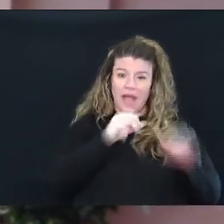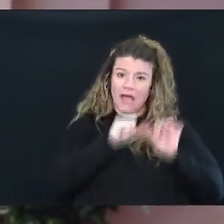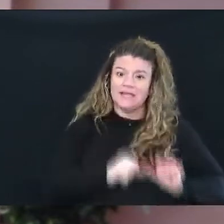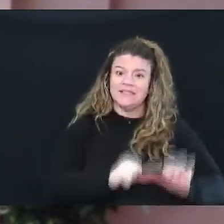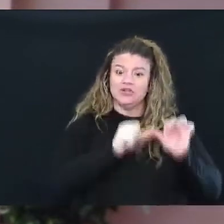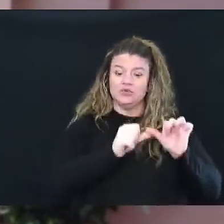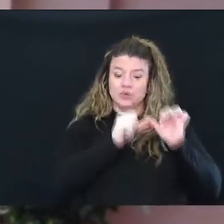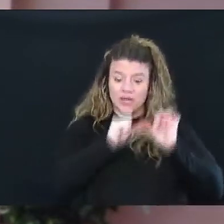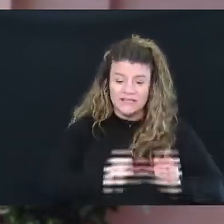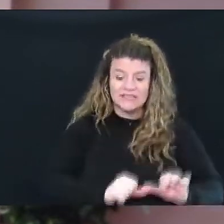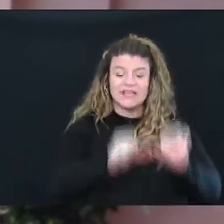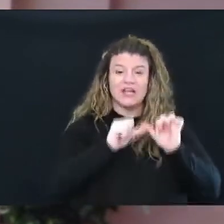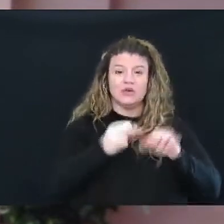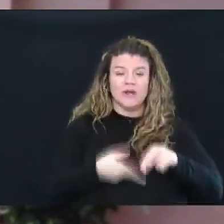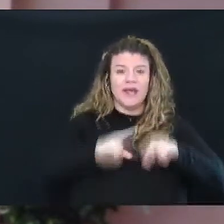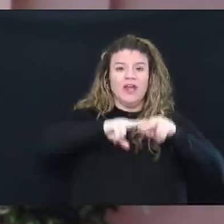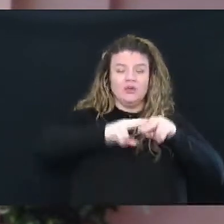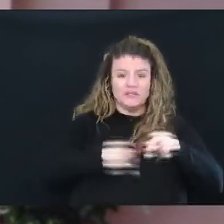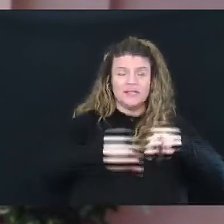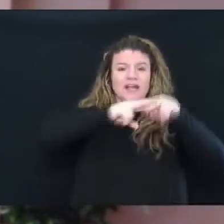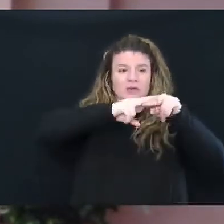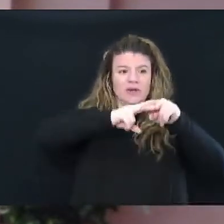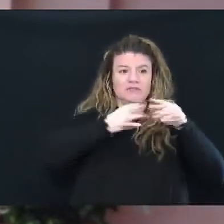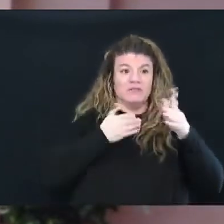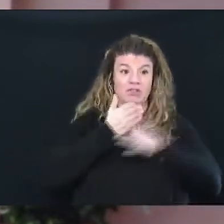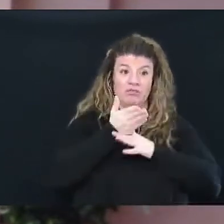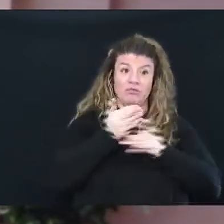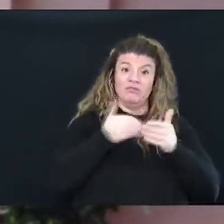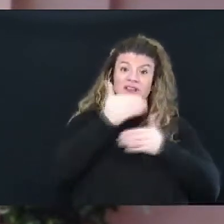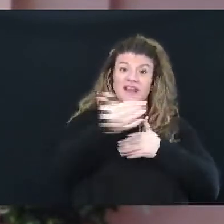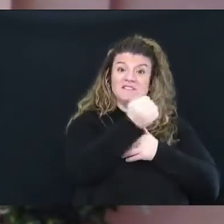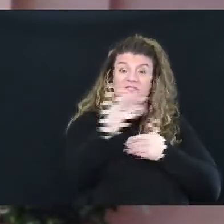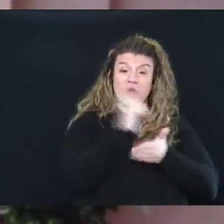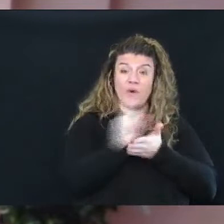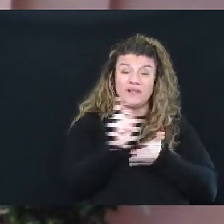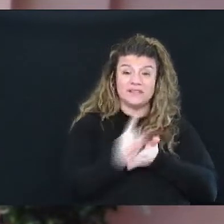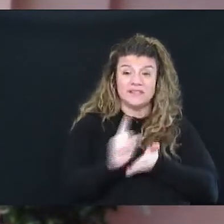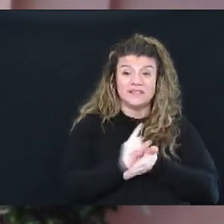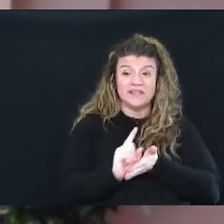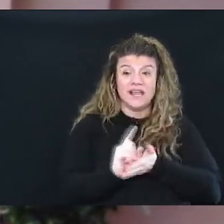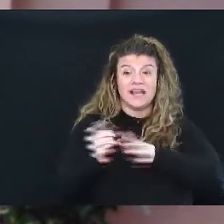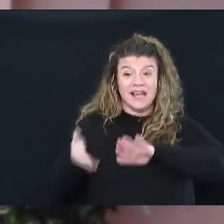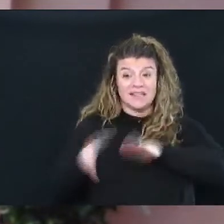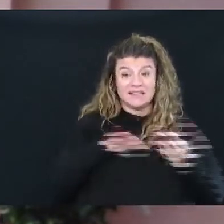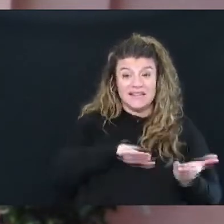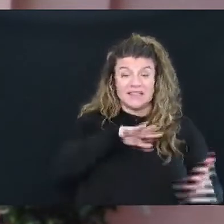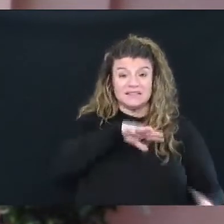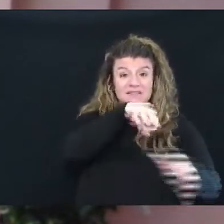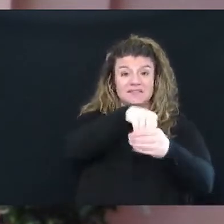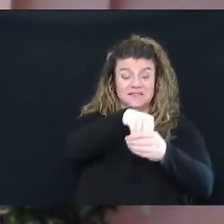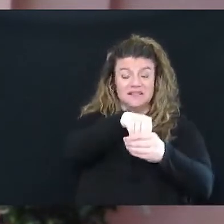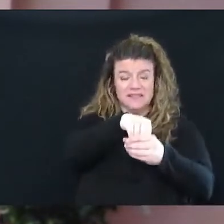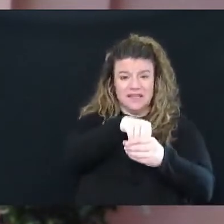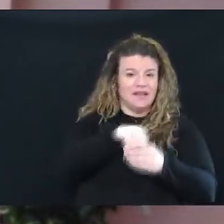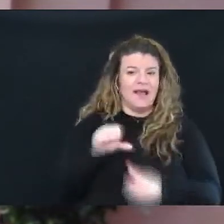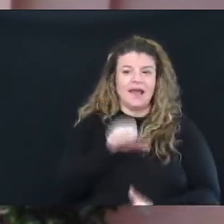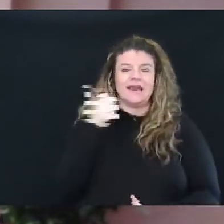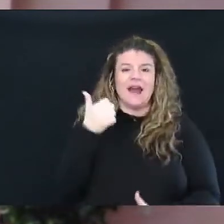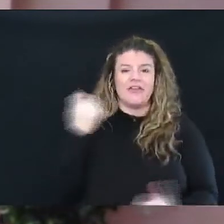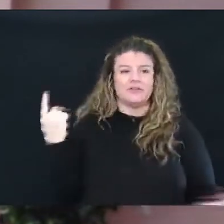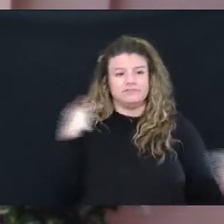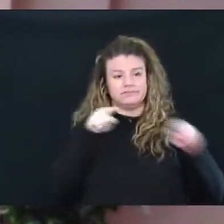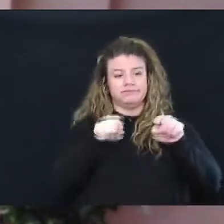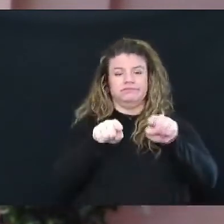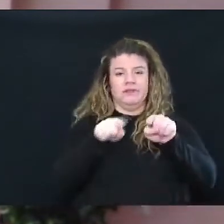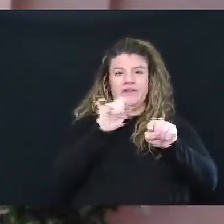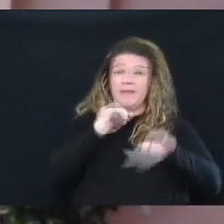continued increase over the next several weeks, and the deaths will follow as another lagging part of